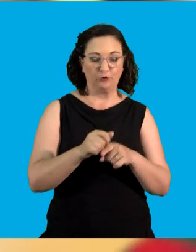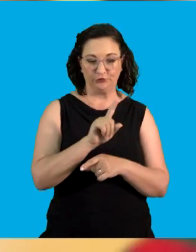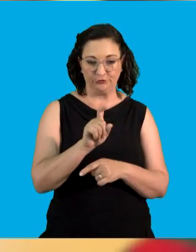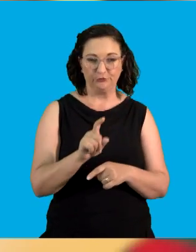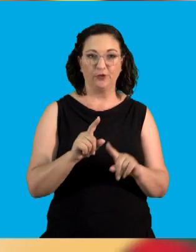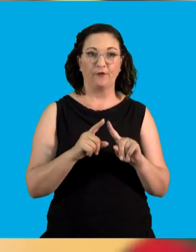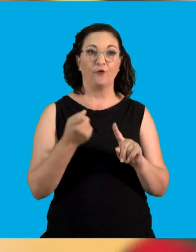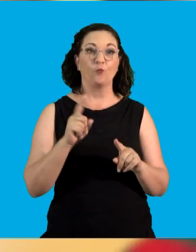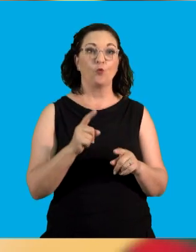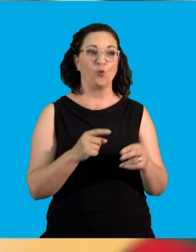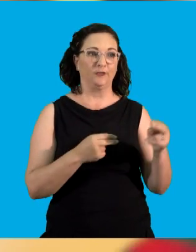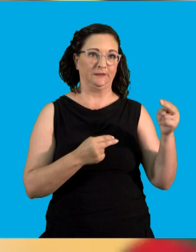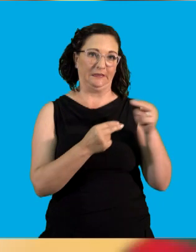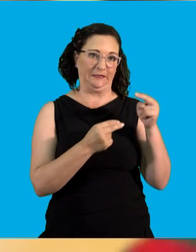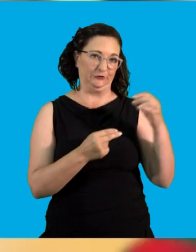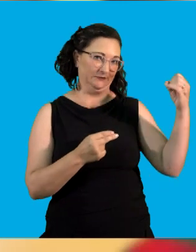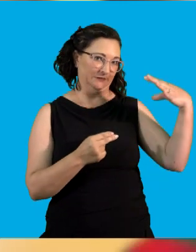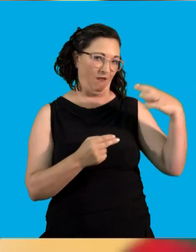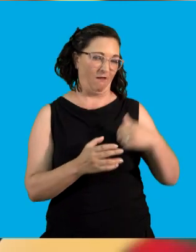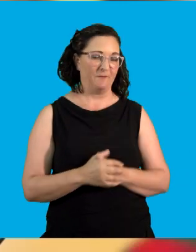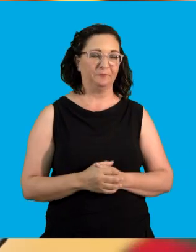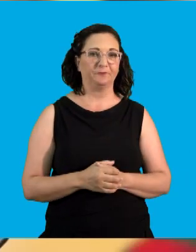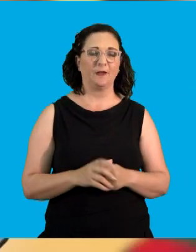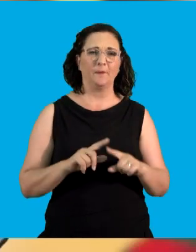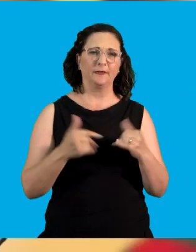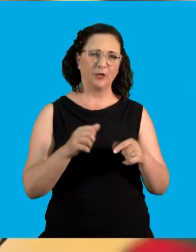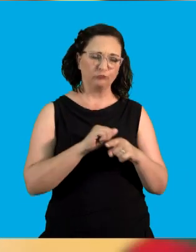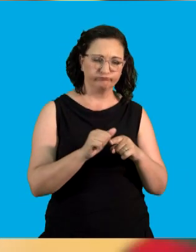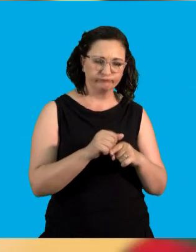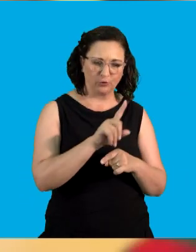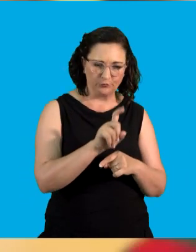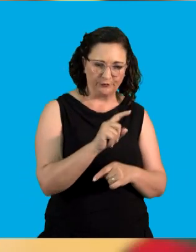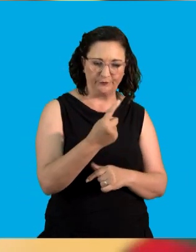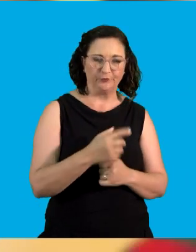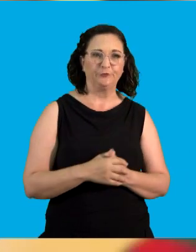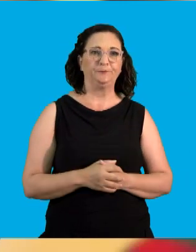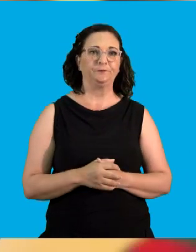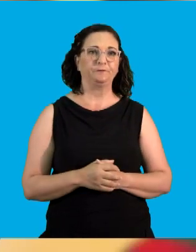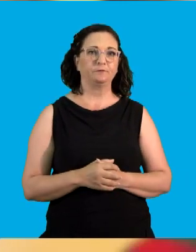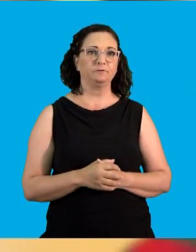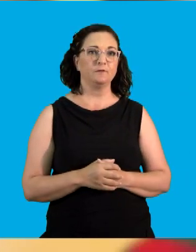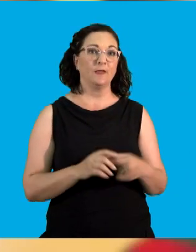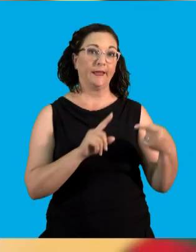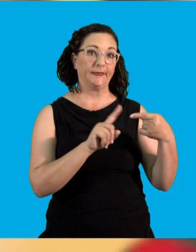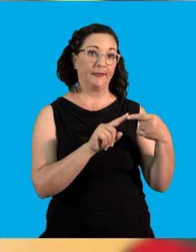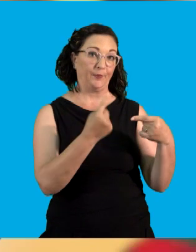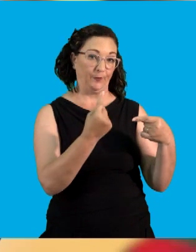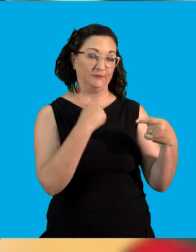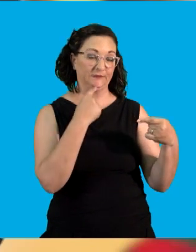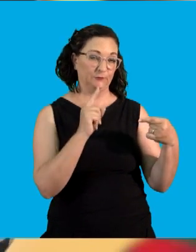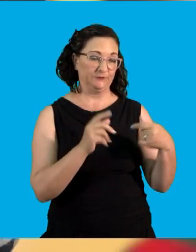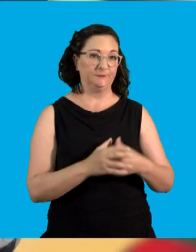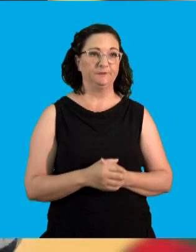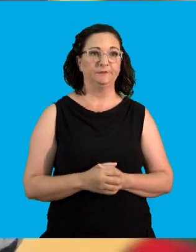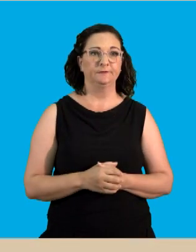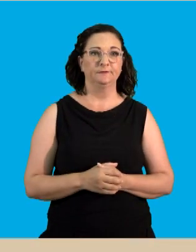questions on our nearest star. Now, let us start with our practice questions. Now, practice question number 1 says